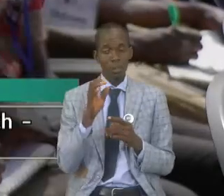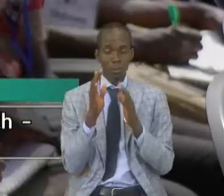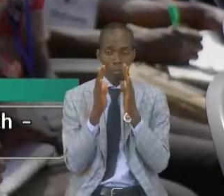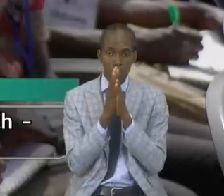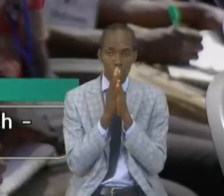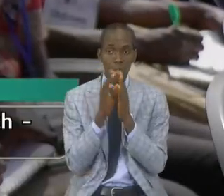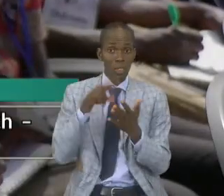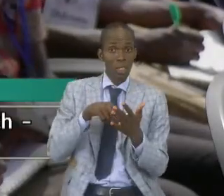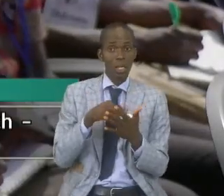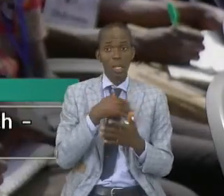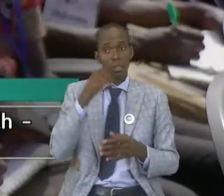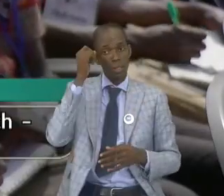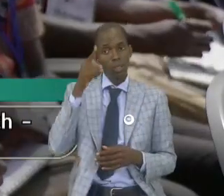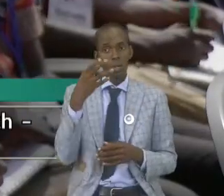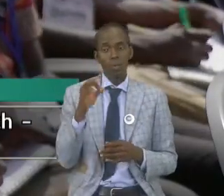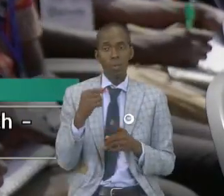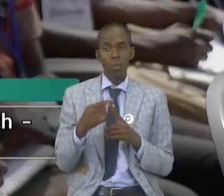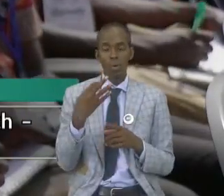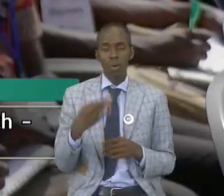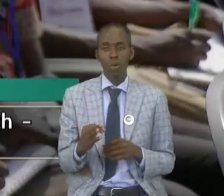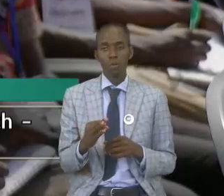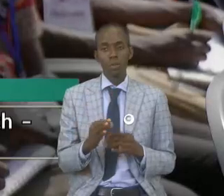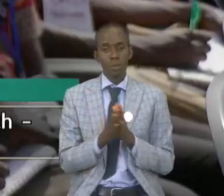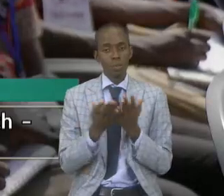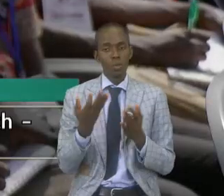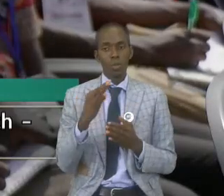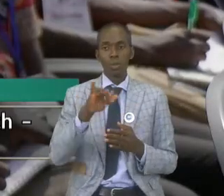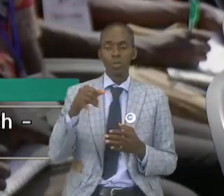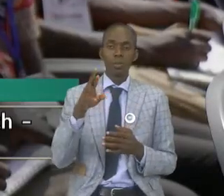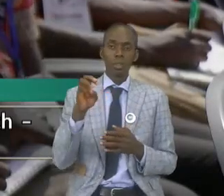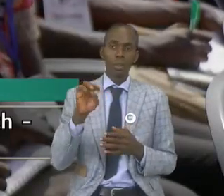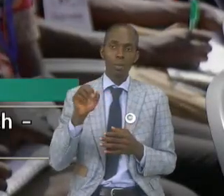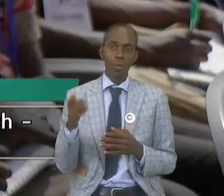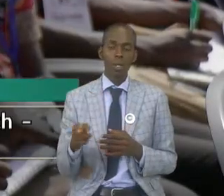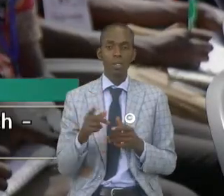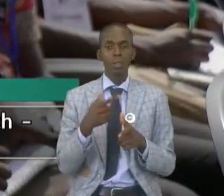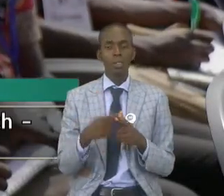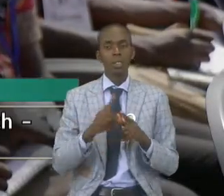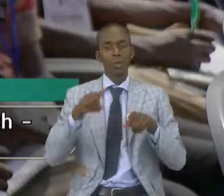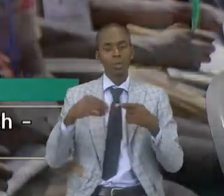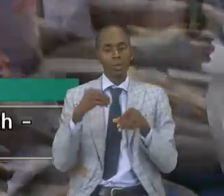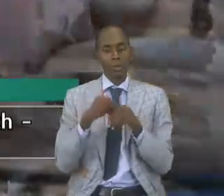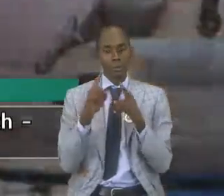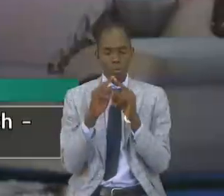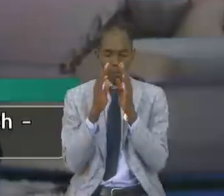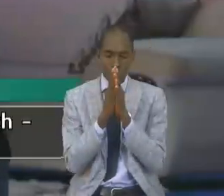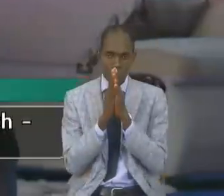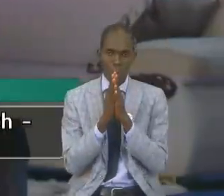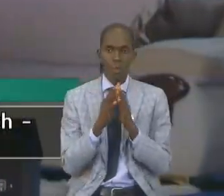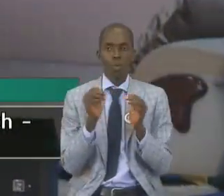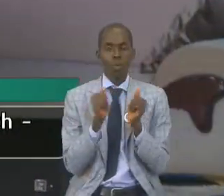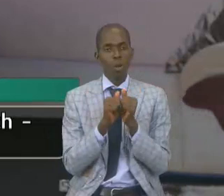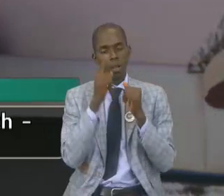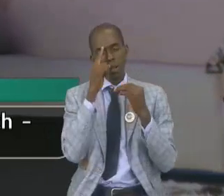the words of the book of Jeremiah, then he went into supplication with faith.